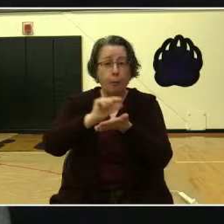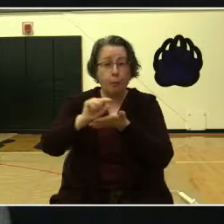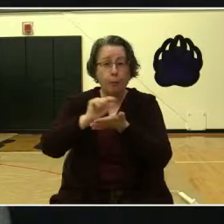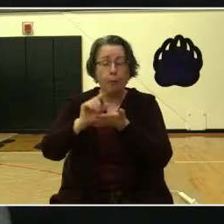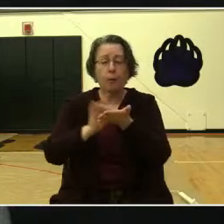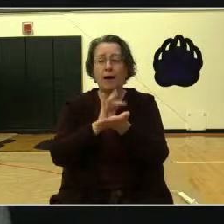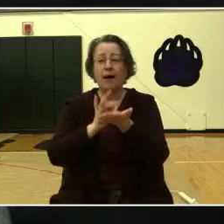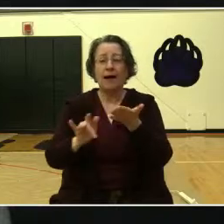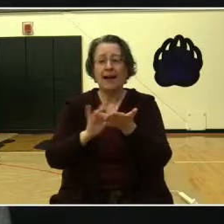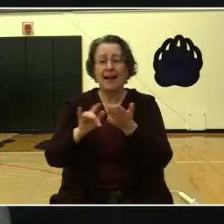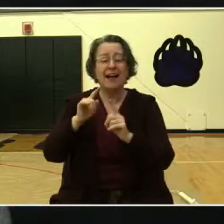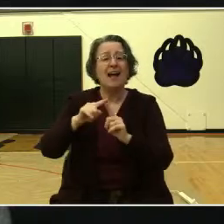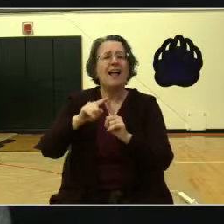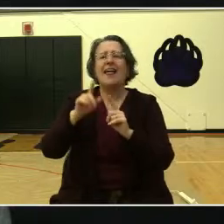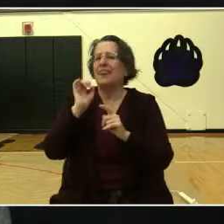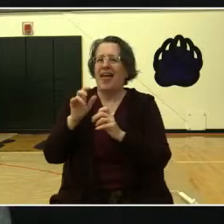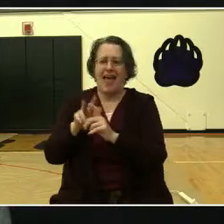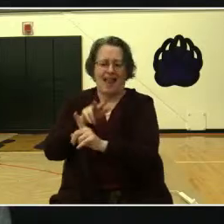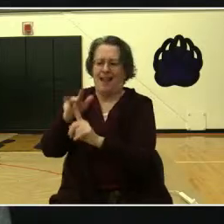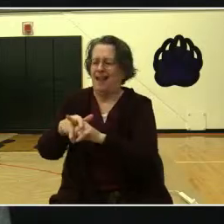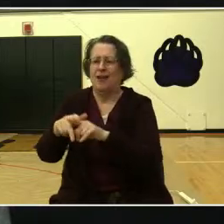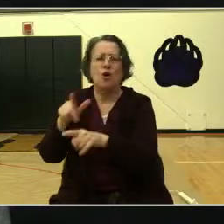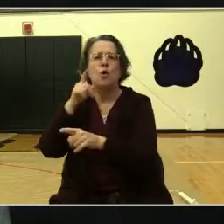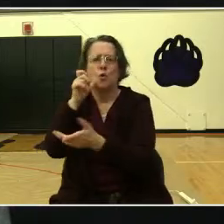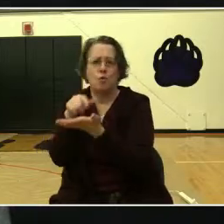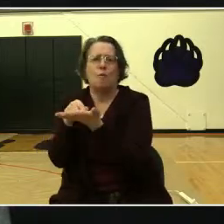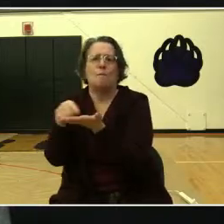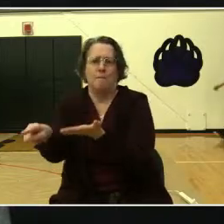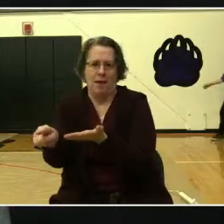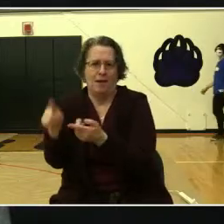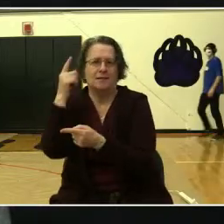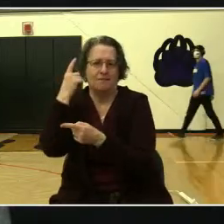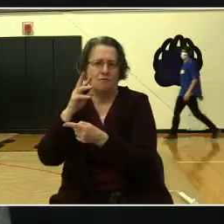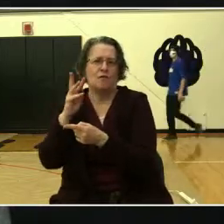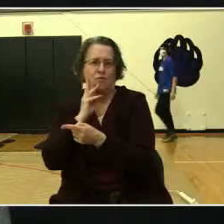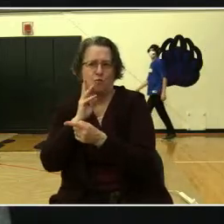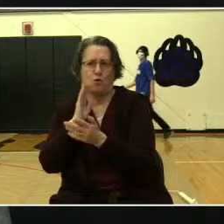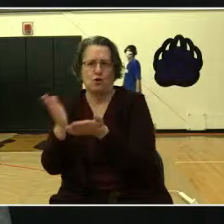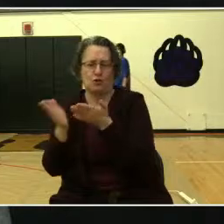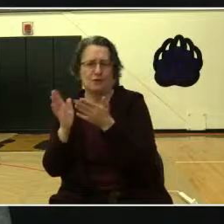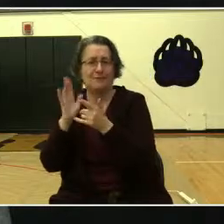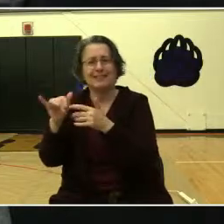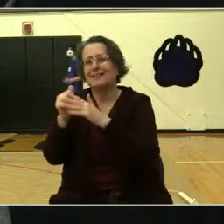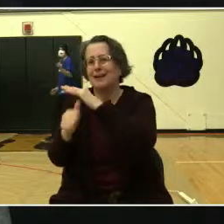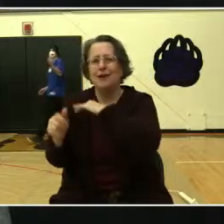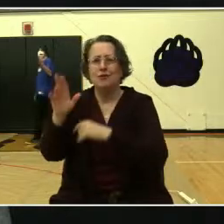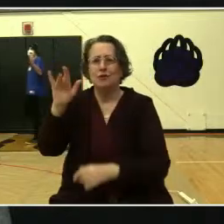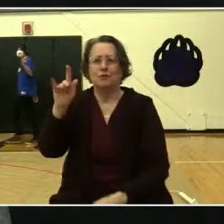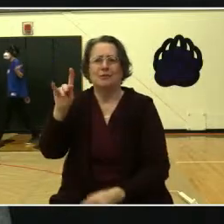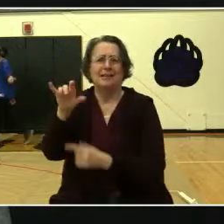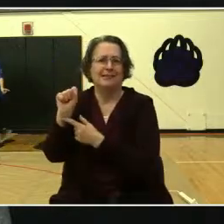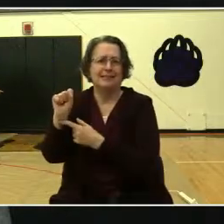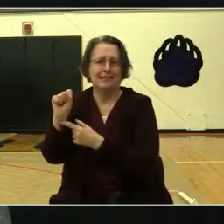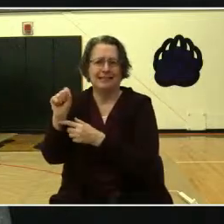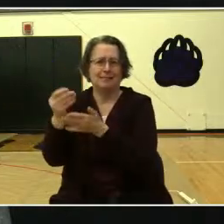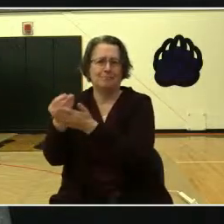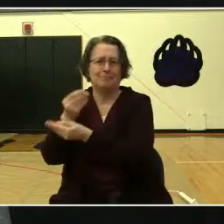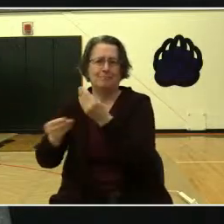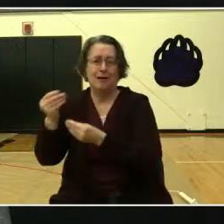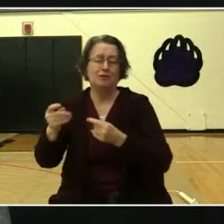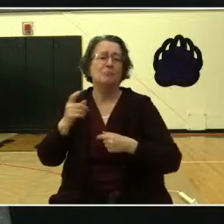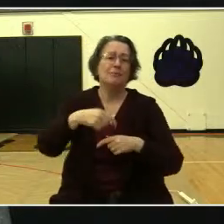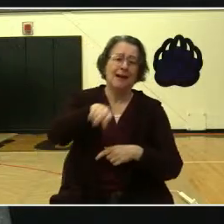to rate payers so that's through the utilities fund only not the general budget but we as a group have to approve